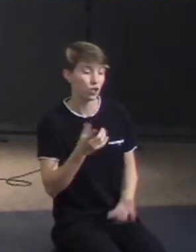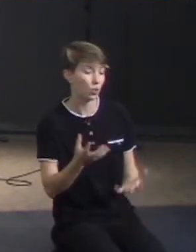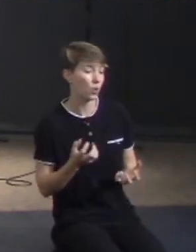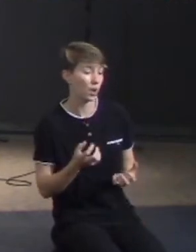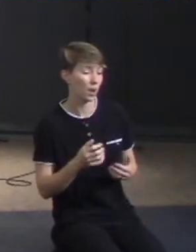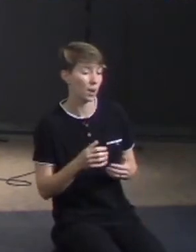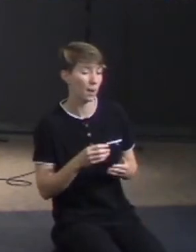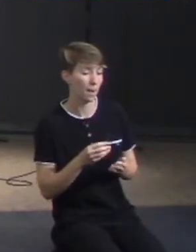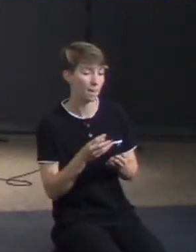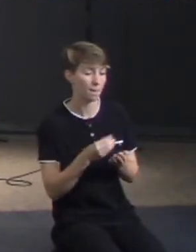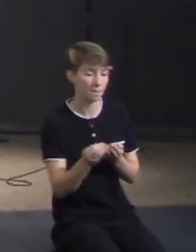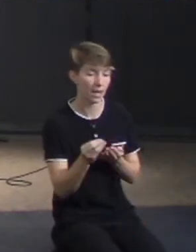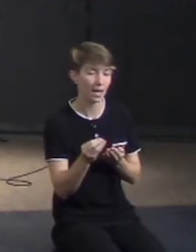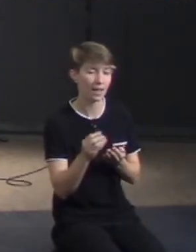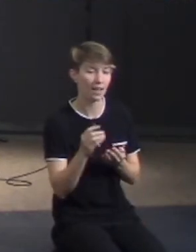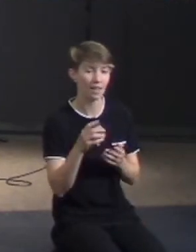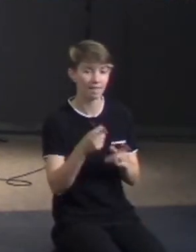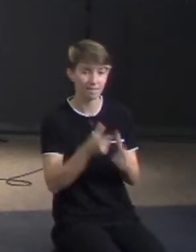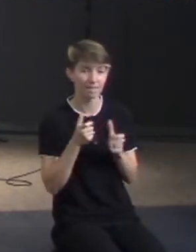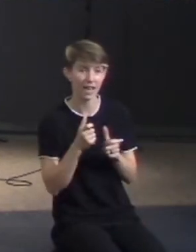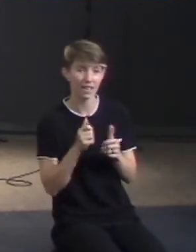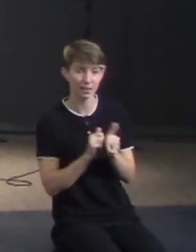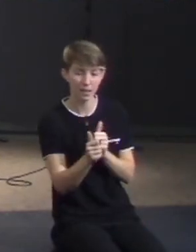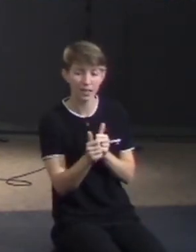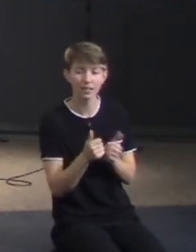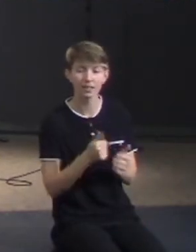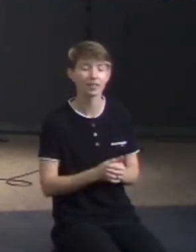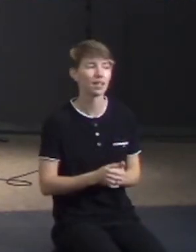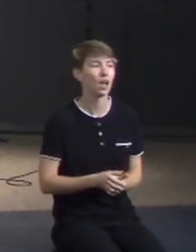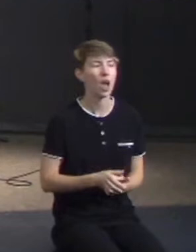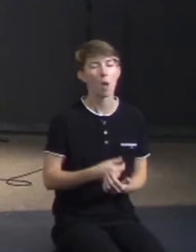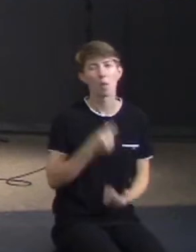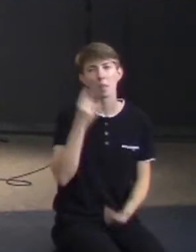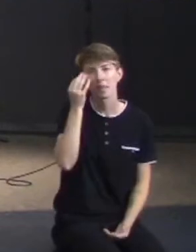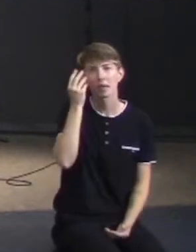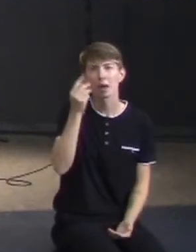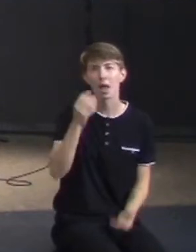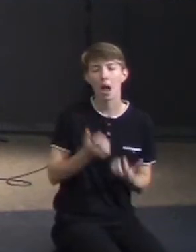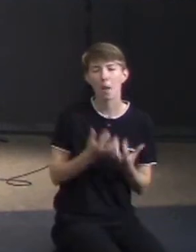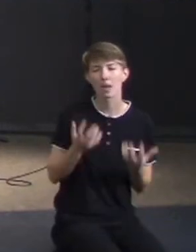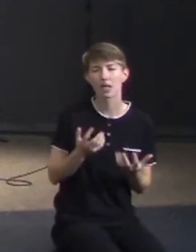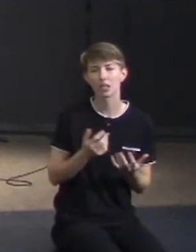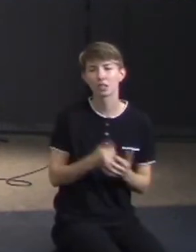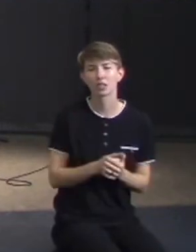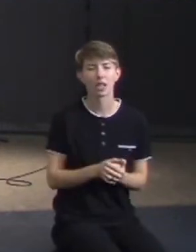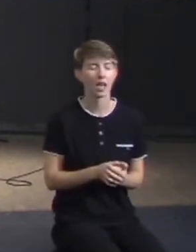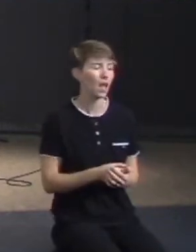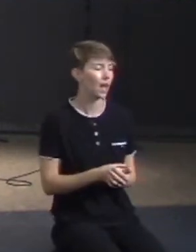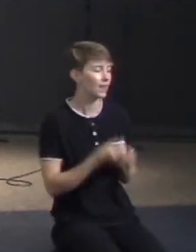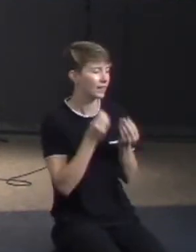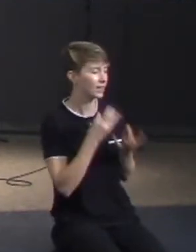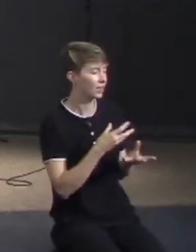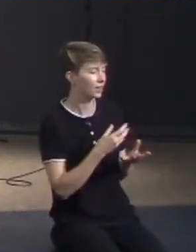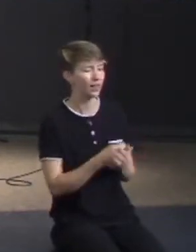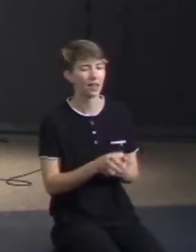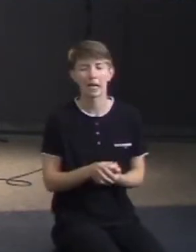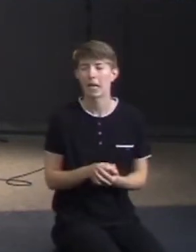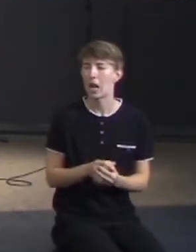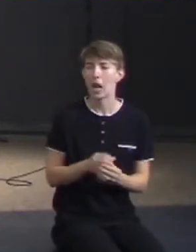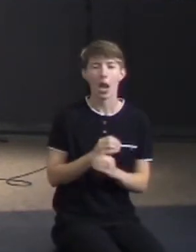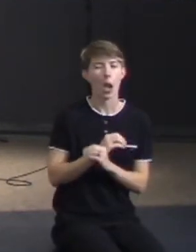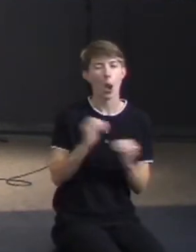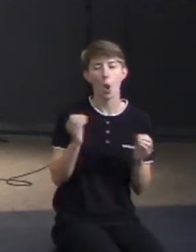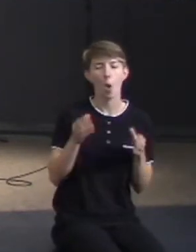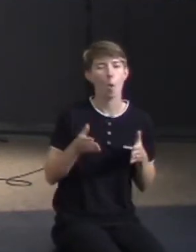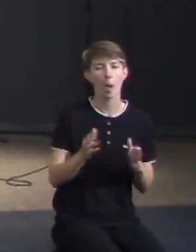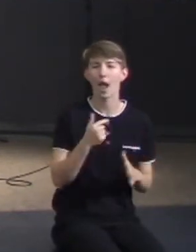I mean, they're trying to sell you on this idea. And you're like, well, let me think about it. How much? And then they tell you the price and you're like, there is no way I'm buying a